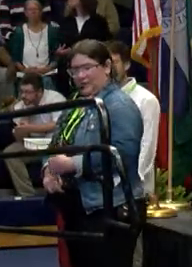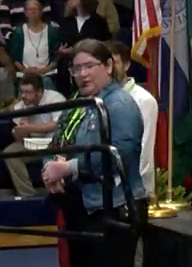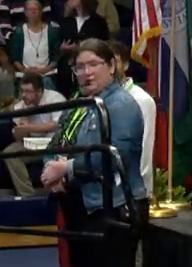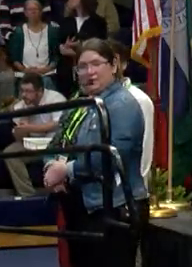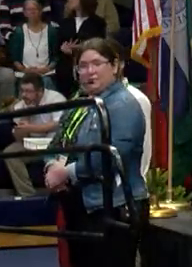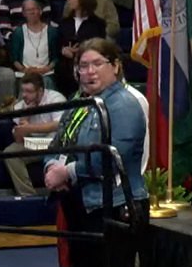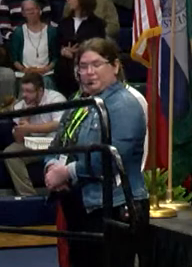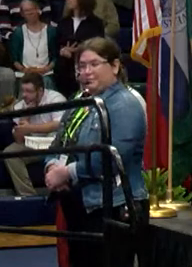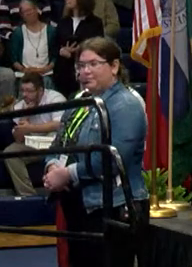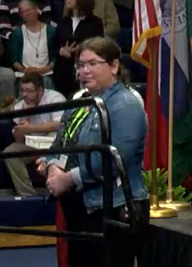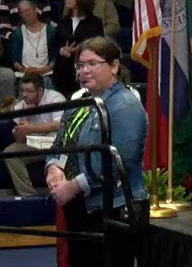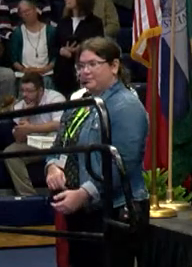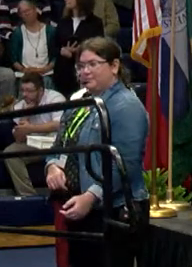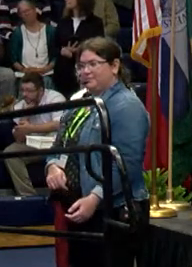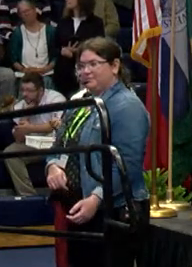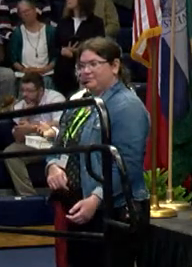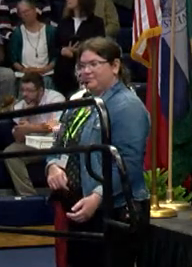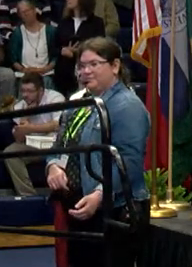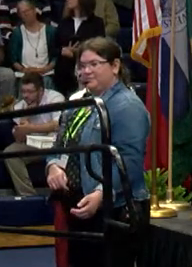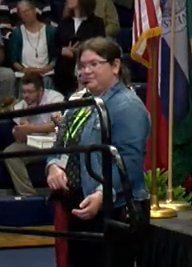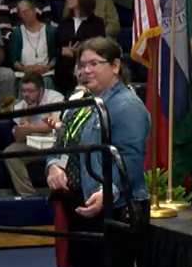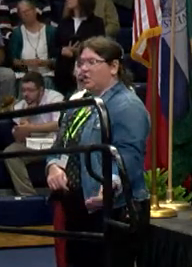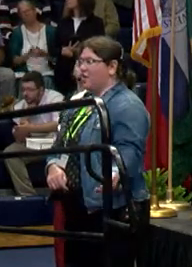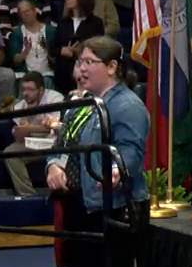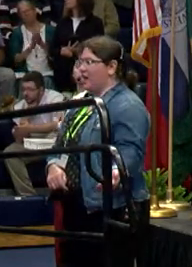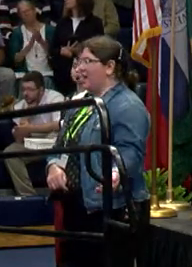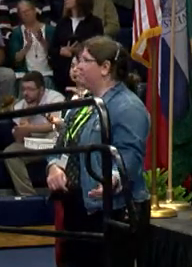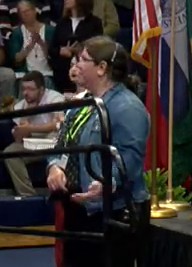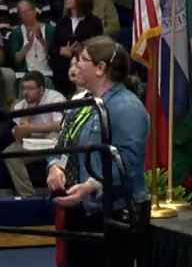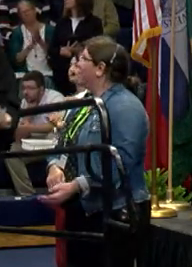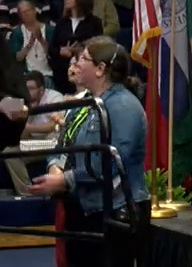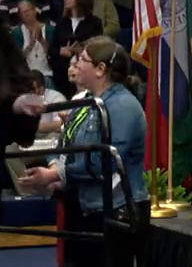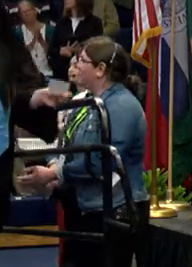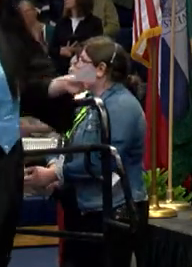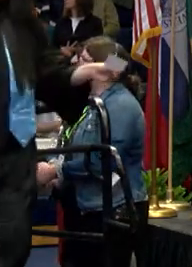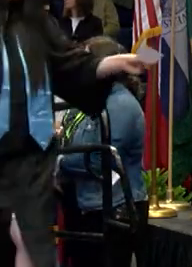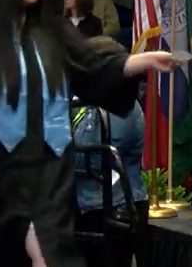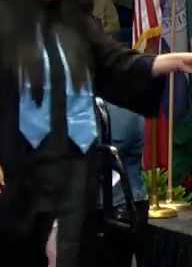Nikita Zelstra, magna cum laude.